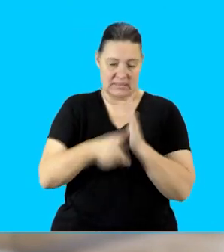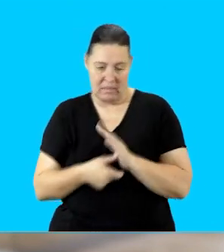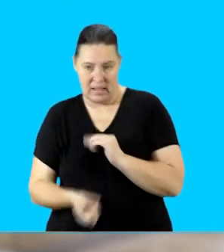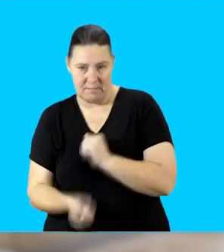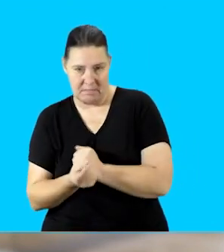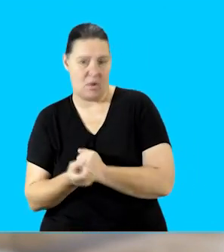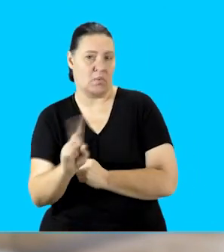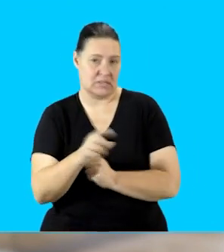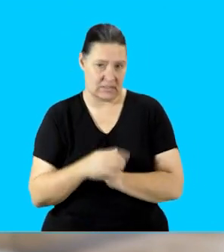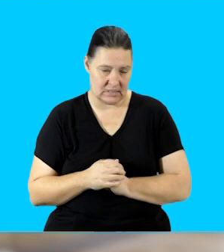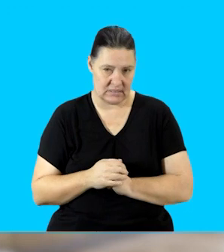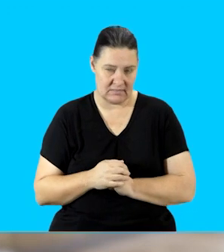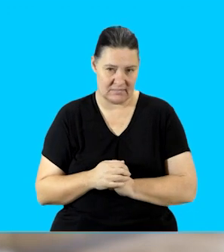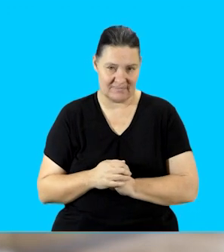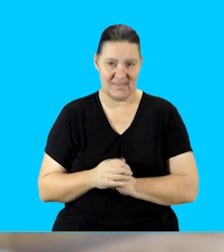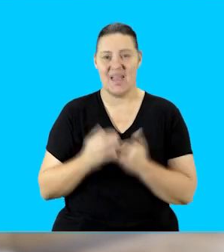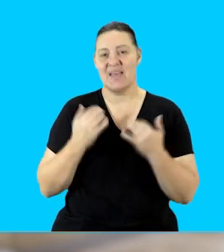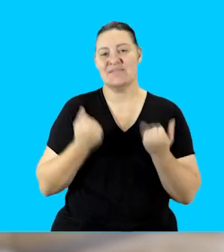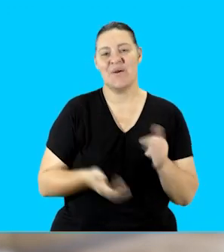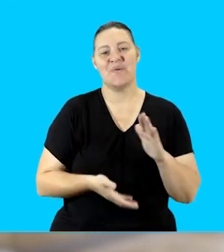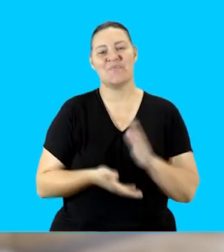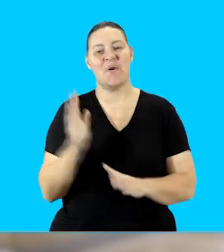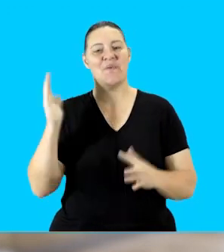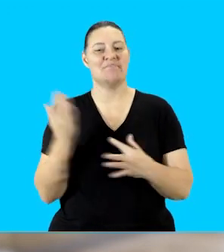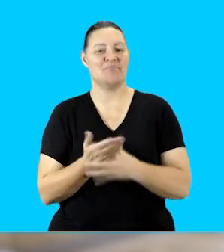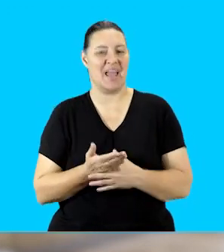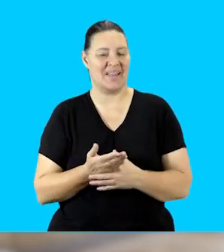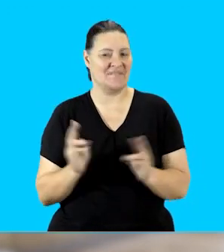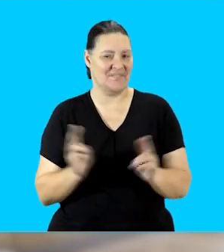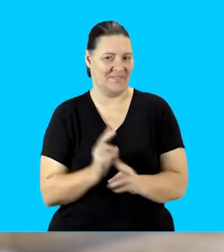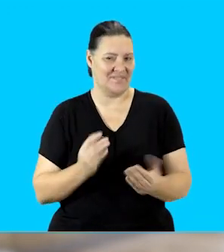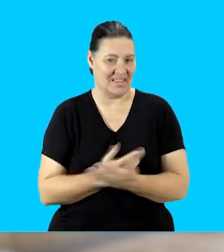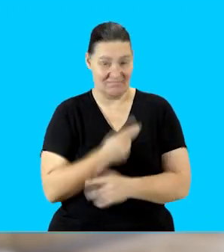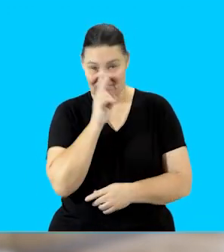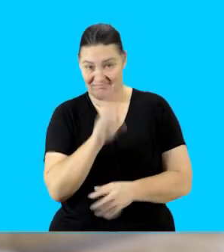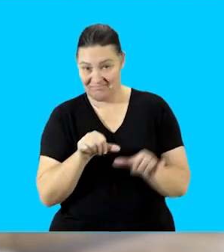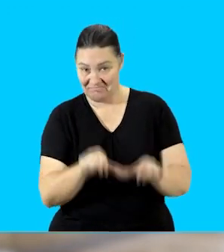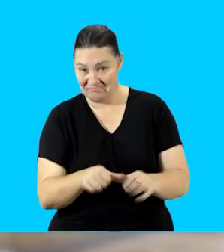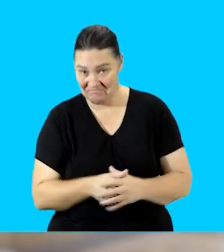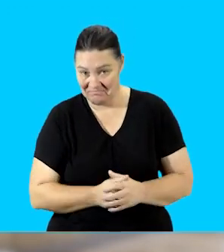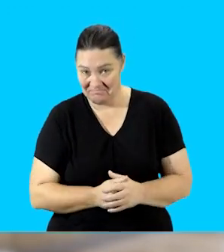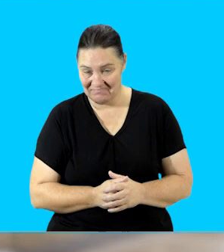disablement. Now, with that being said, let us just go for a quick ad break. Stay tuned.